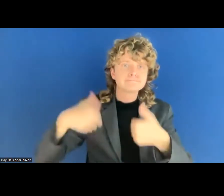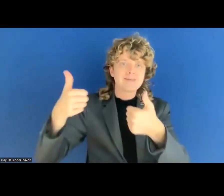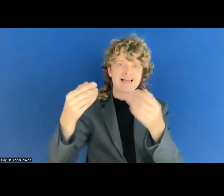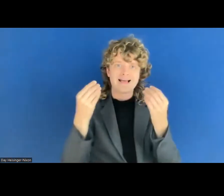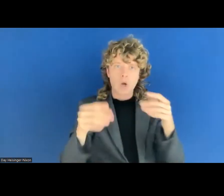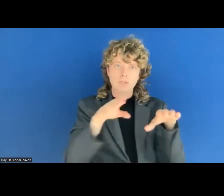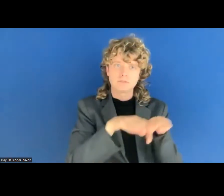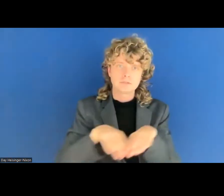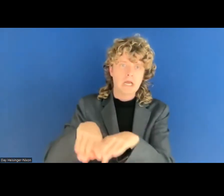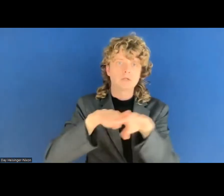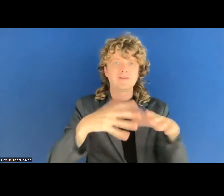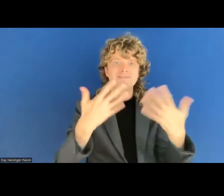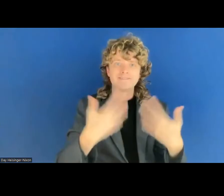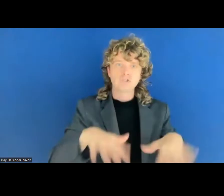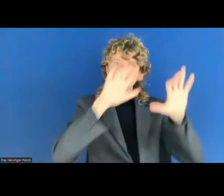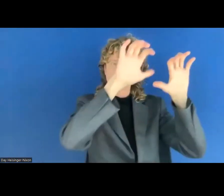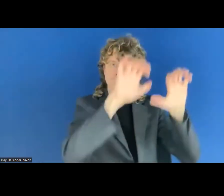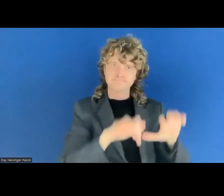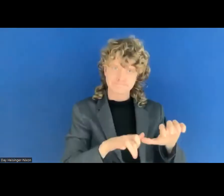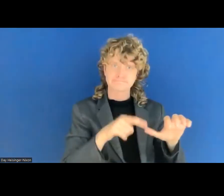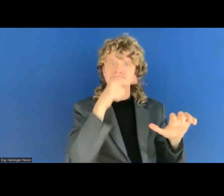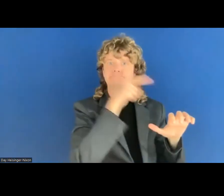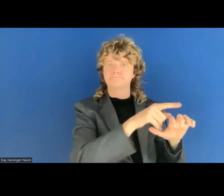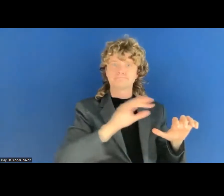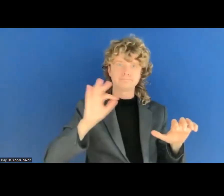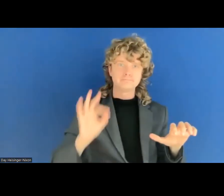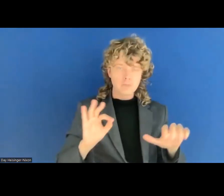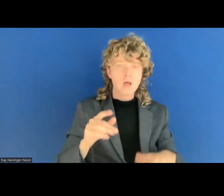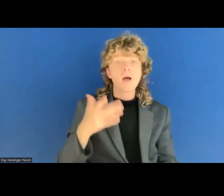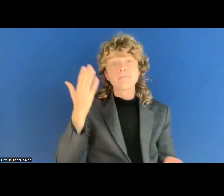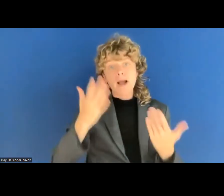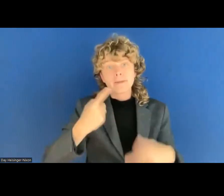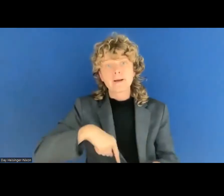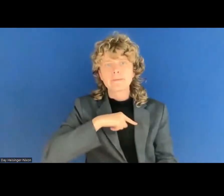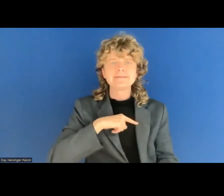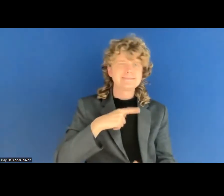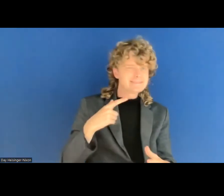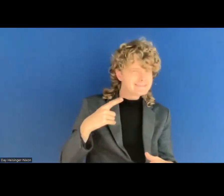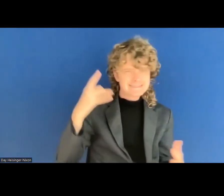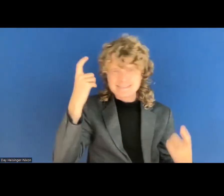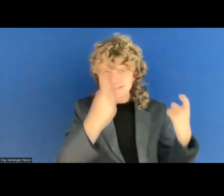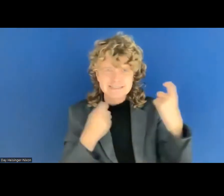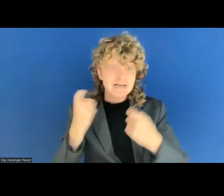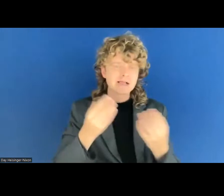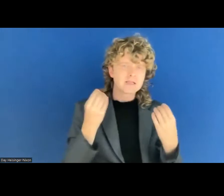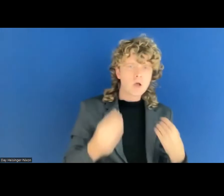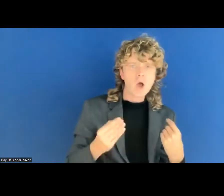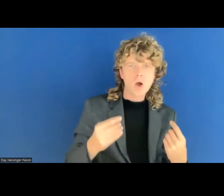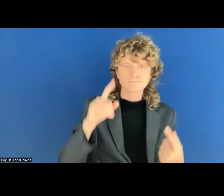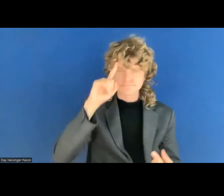sections when we, let's say, we're not able to come up with proper precondition text all across the